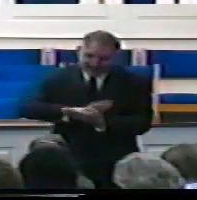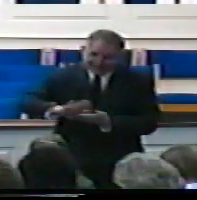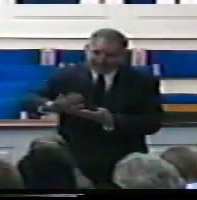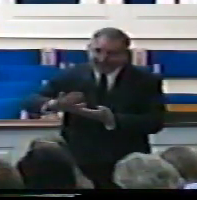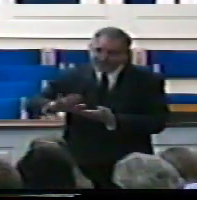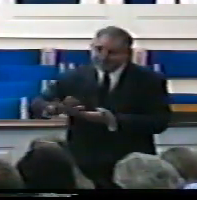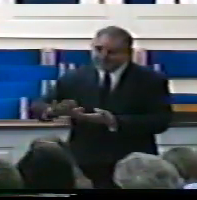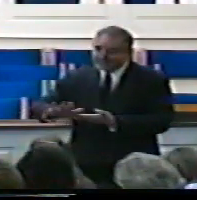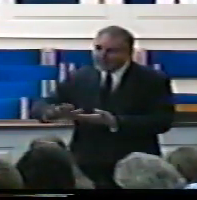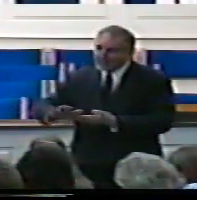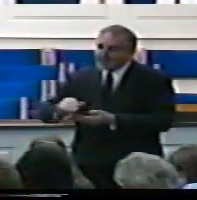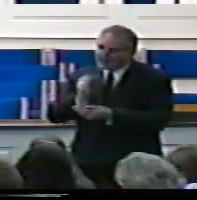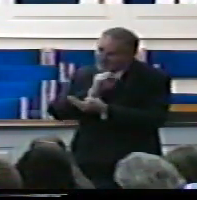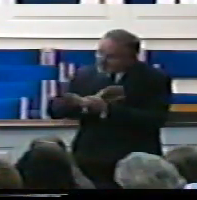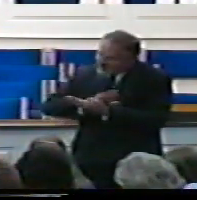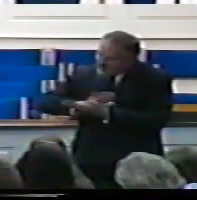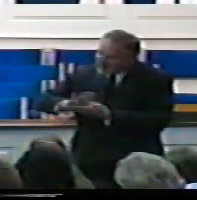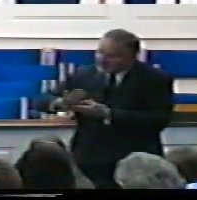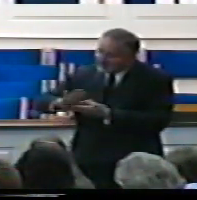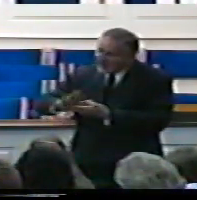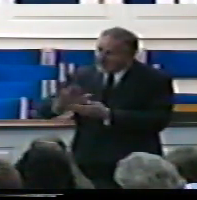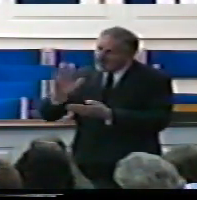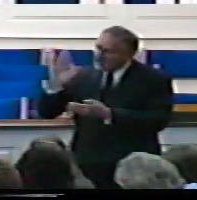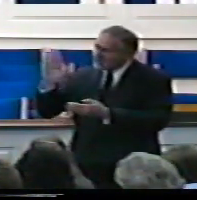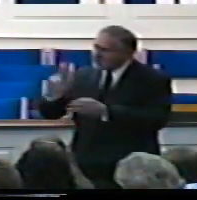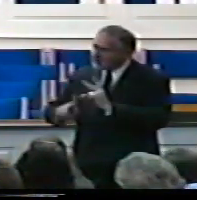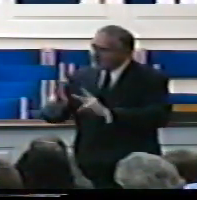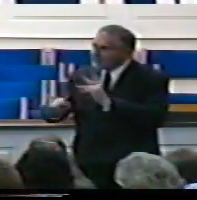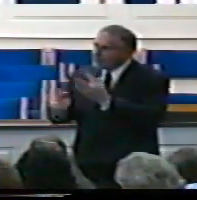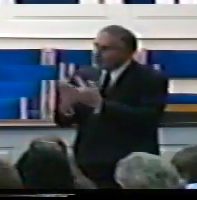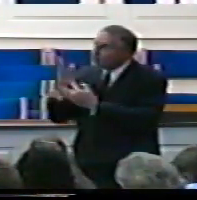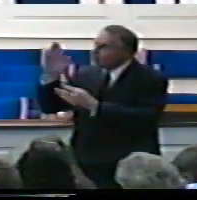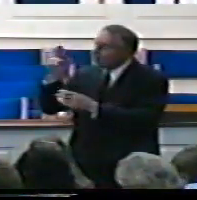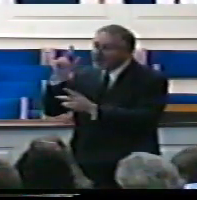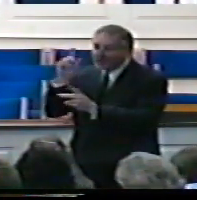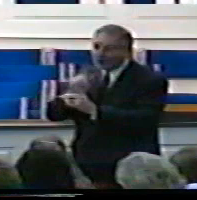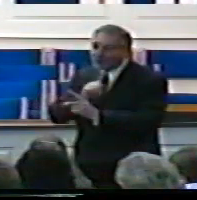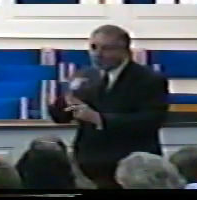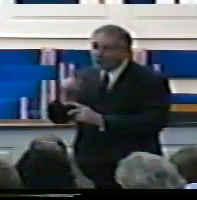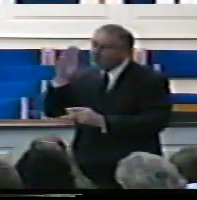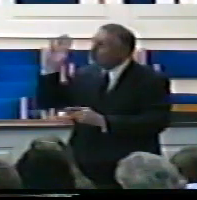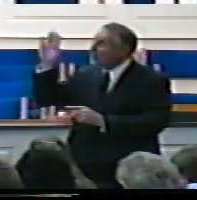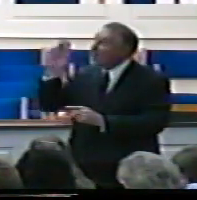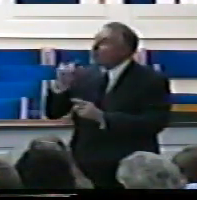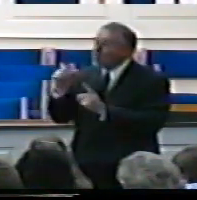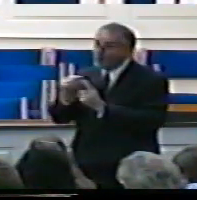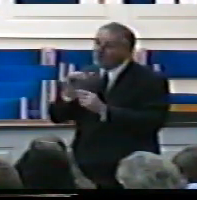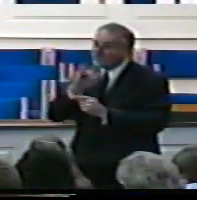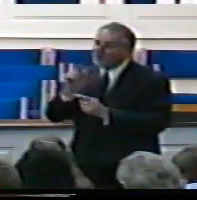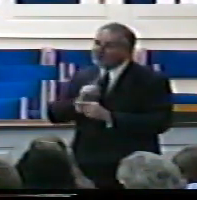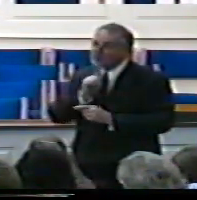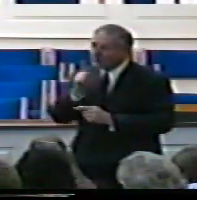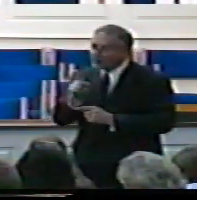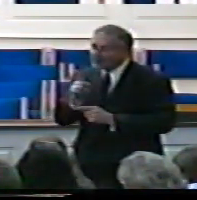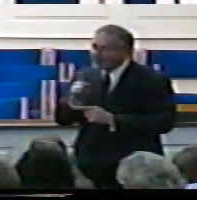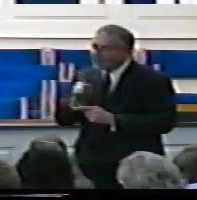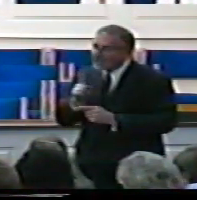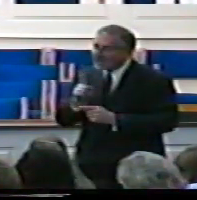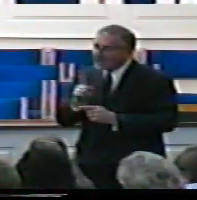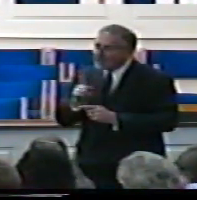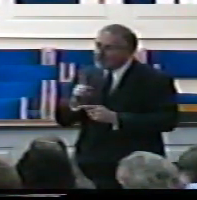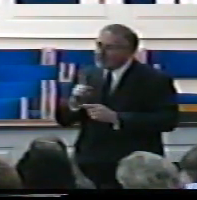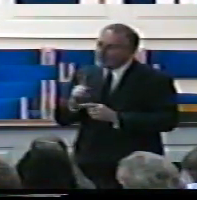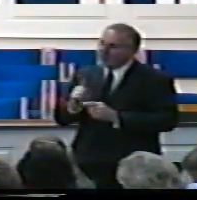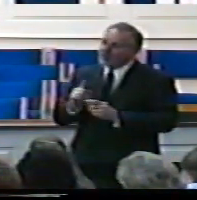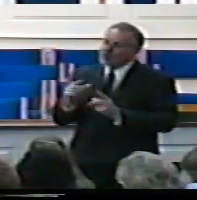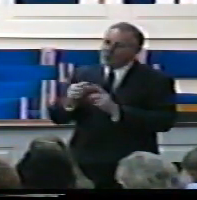17. Sanctify them through thy truth. Thy word is truth. The power whereby God changes us from day to day as we look as a mirror